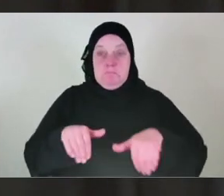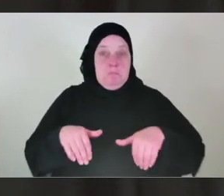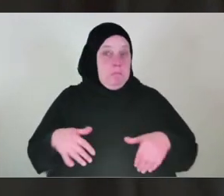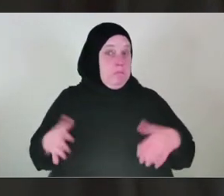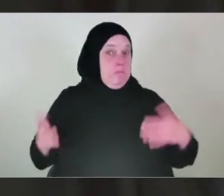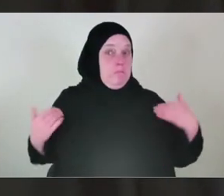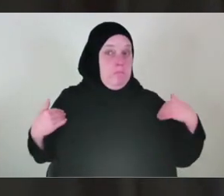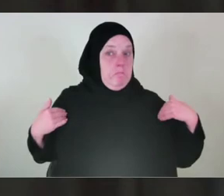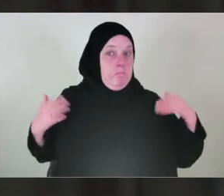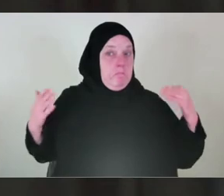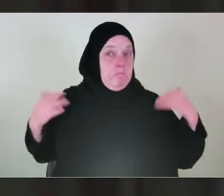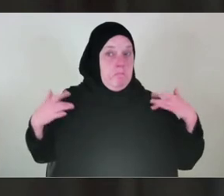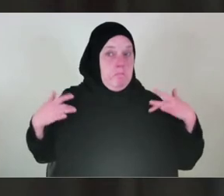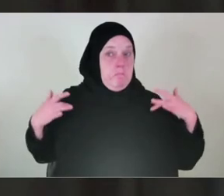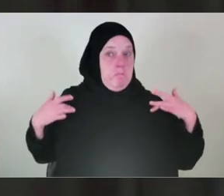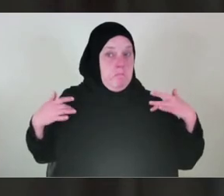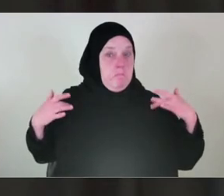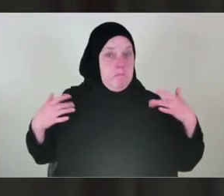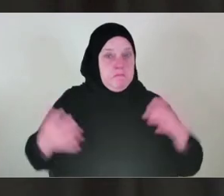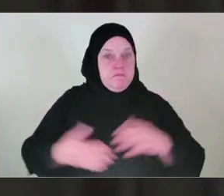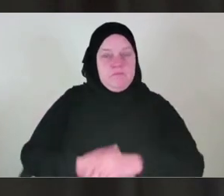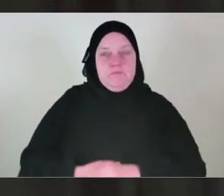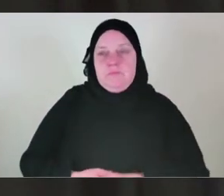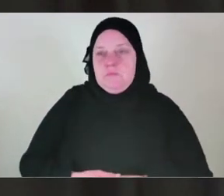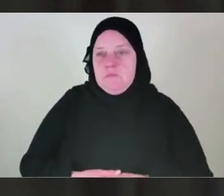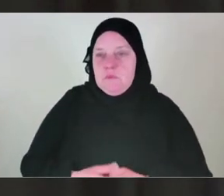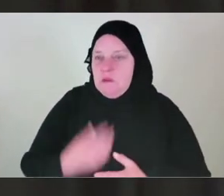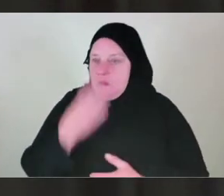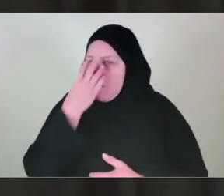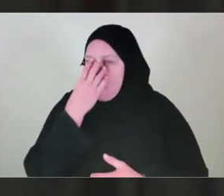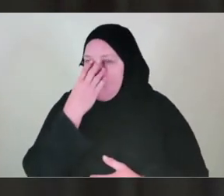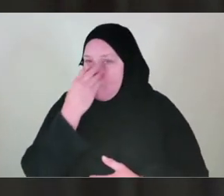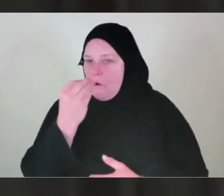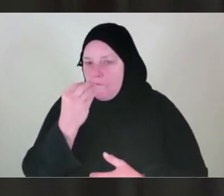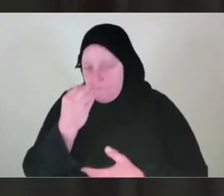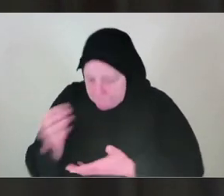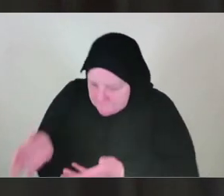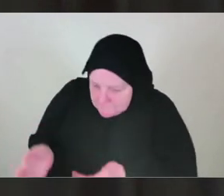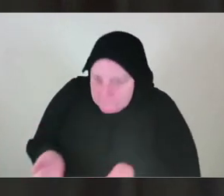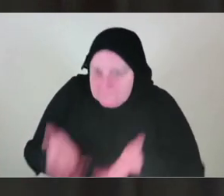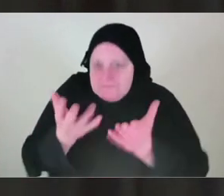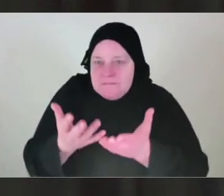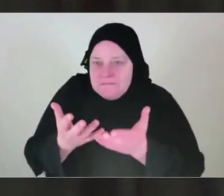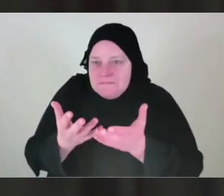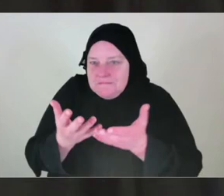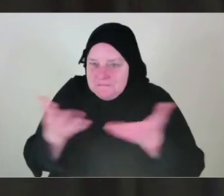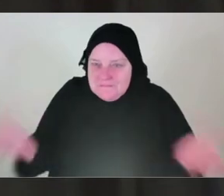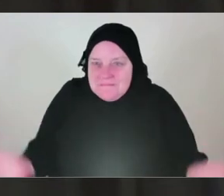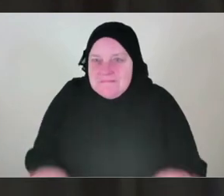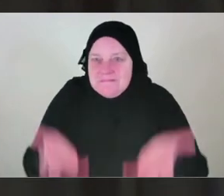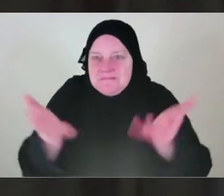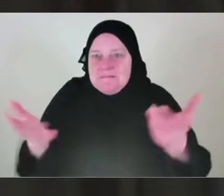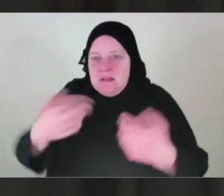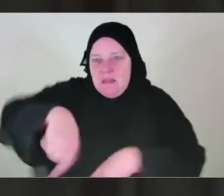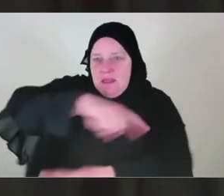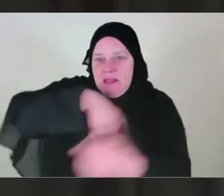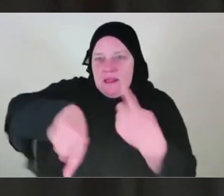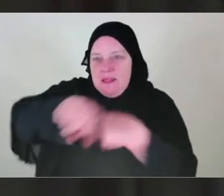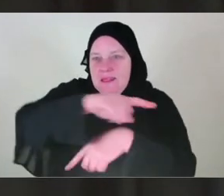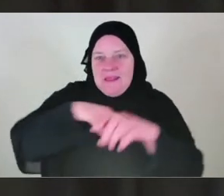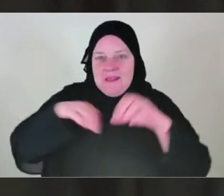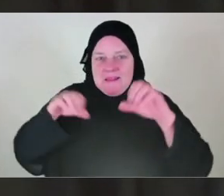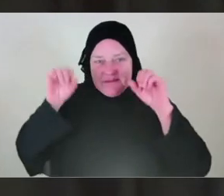the wolf loose amongst the sheep, but they stand at the gate, but they're the instigators. So the